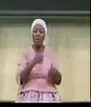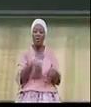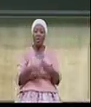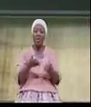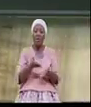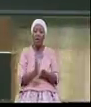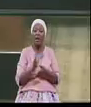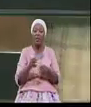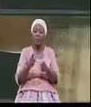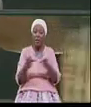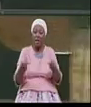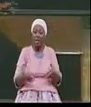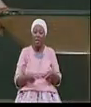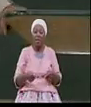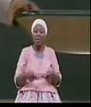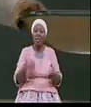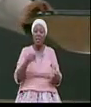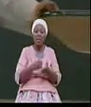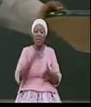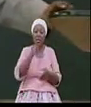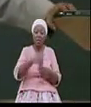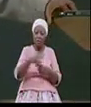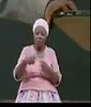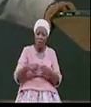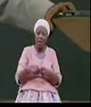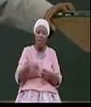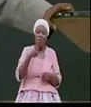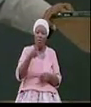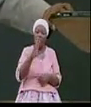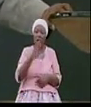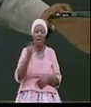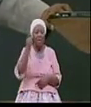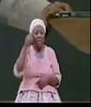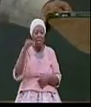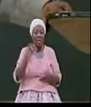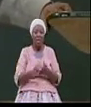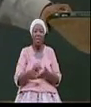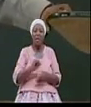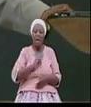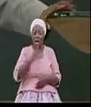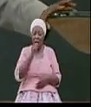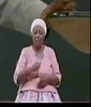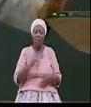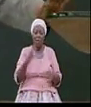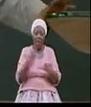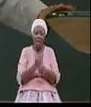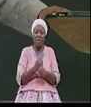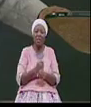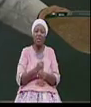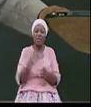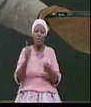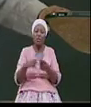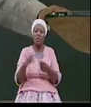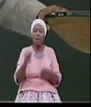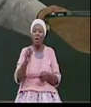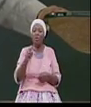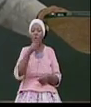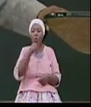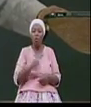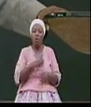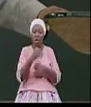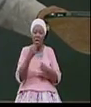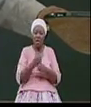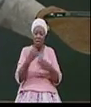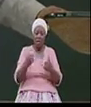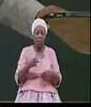set things in order, it's when you are thinking, I might soon be leaving. Then do it now. You don't